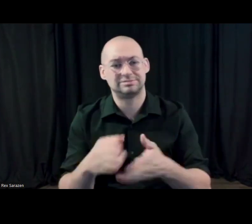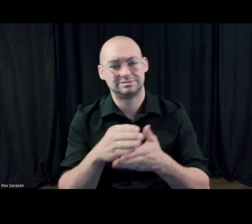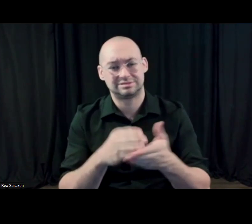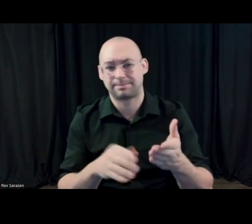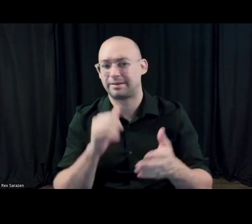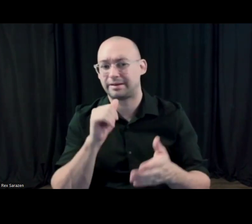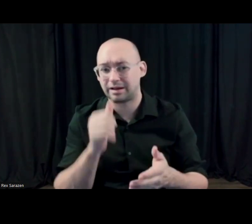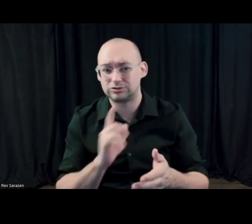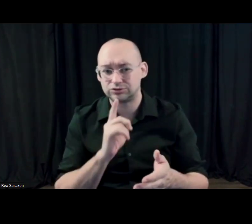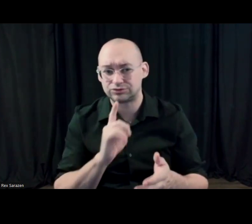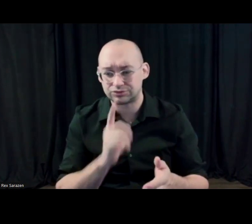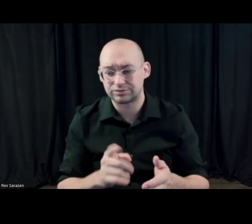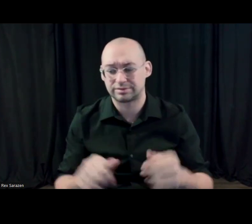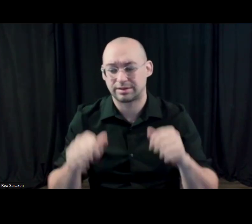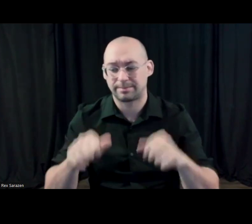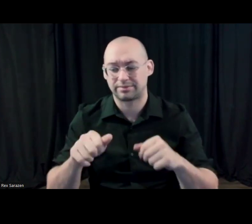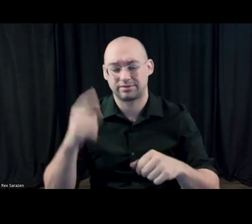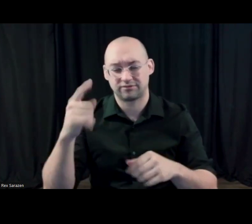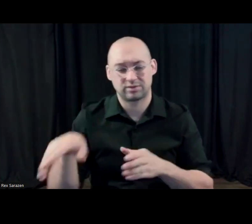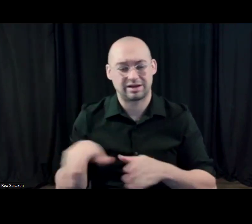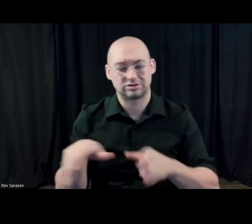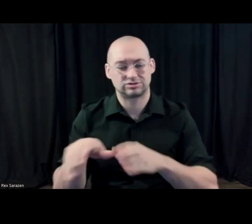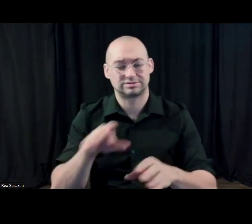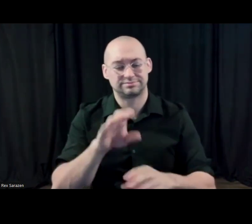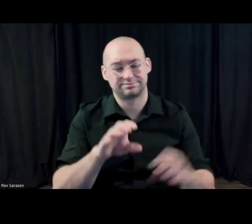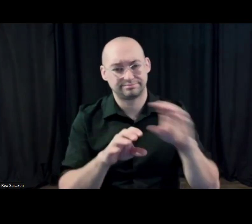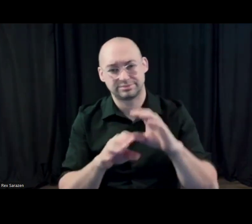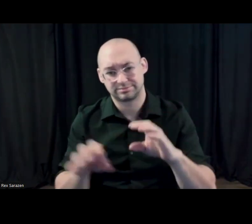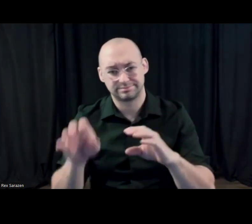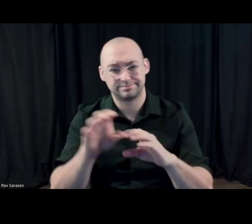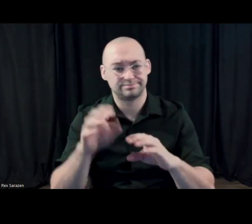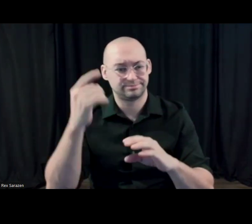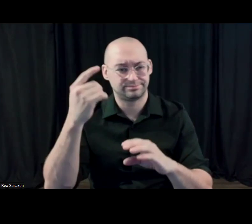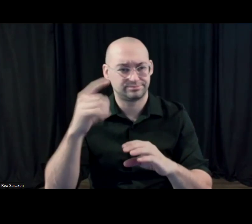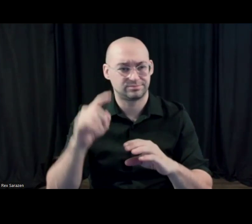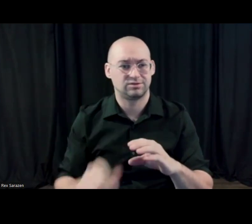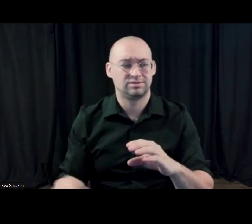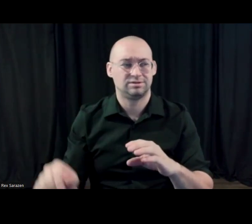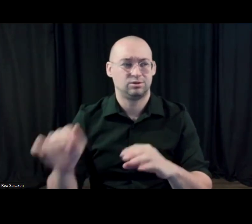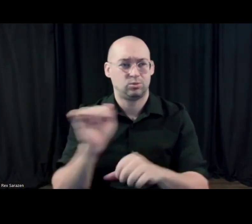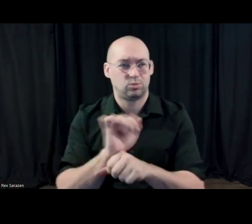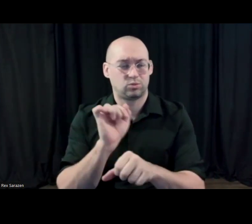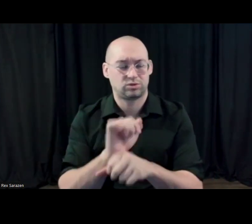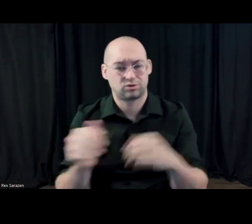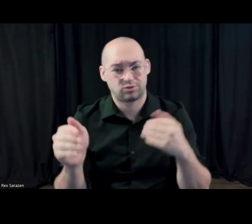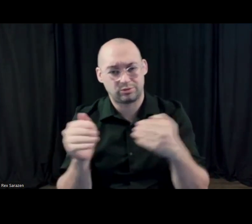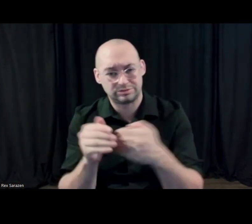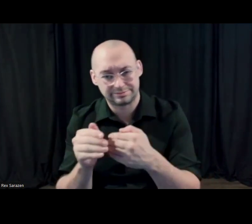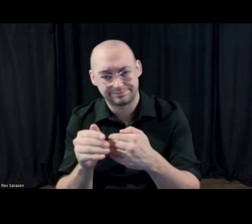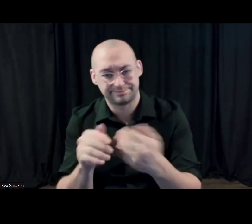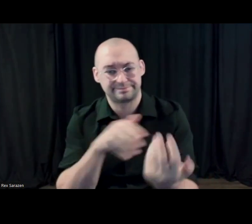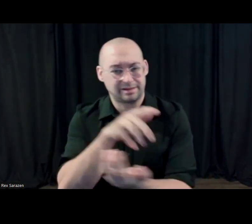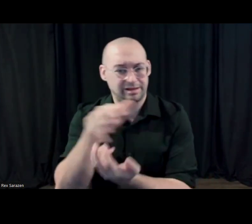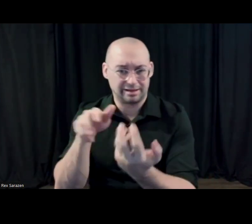terms of the ability for some of those actions to be implemented. We are, of course, working very closely and engaged in those conversations.